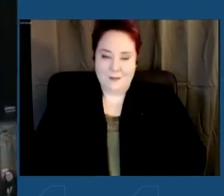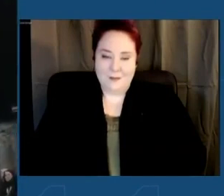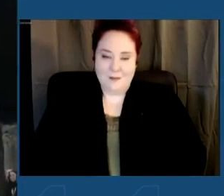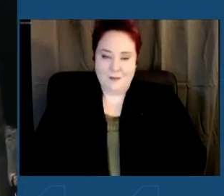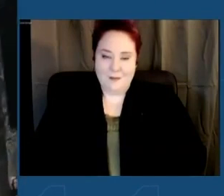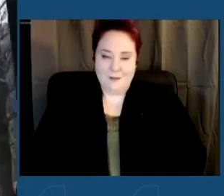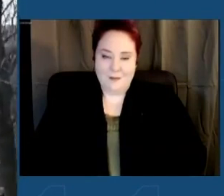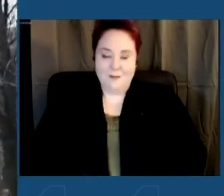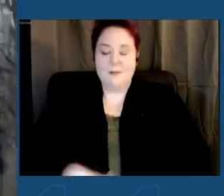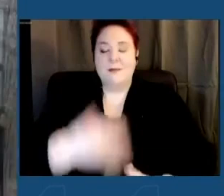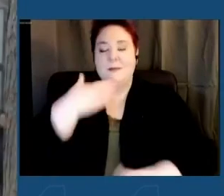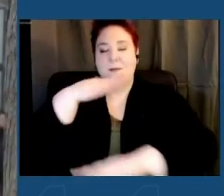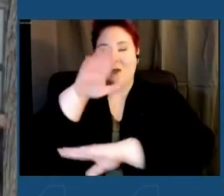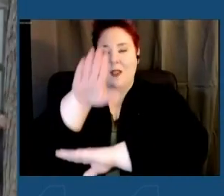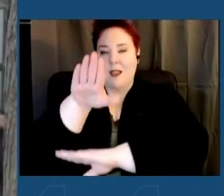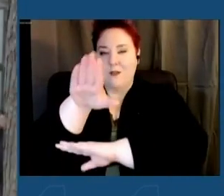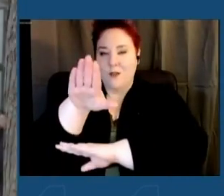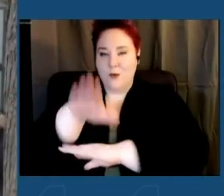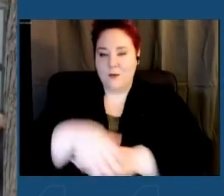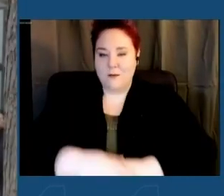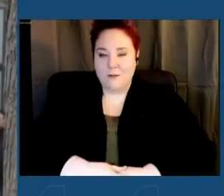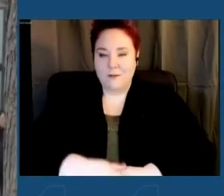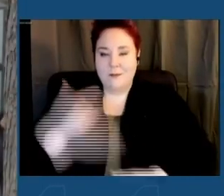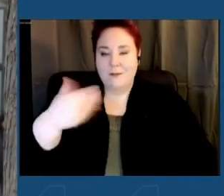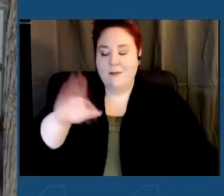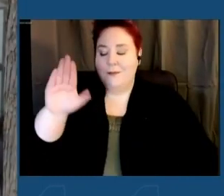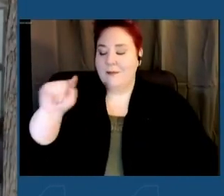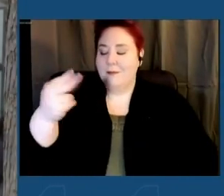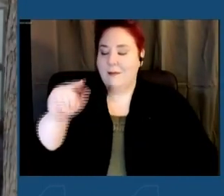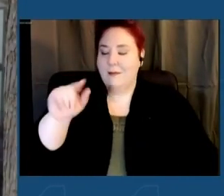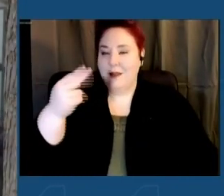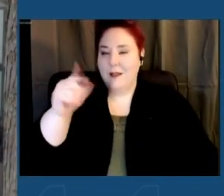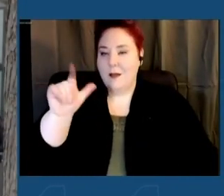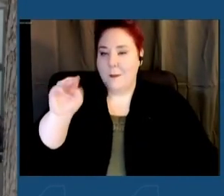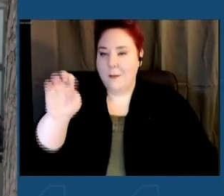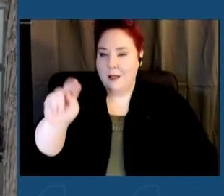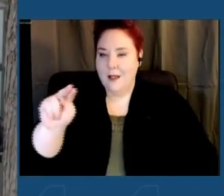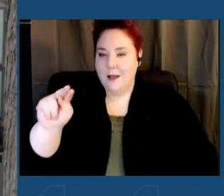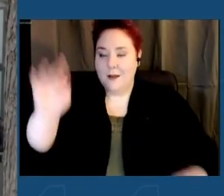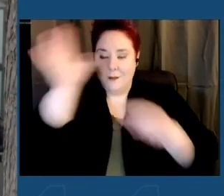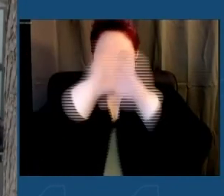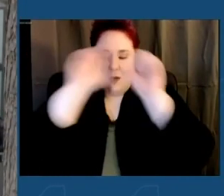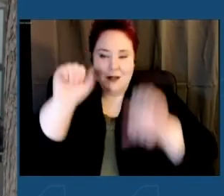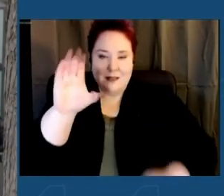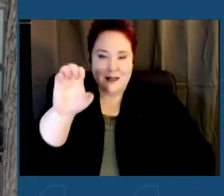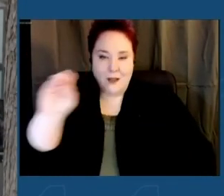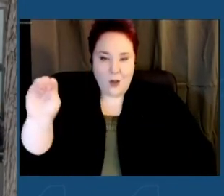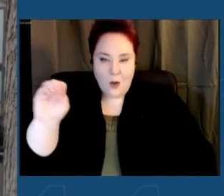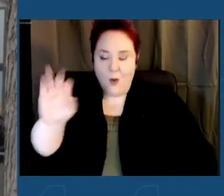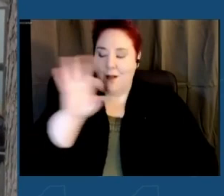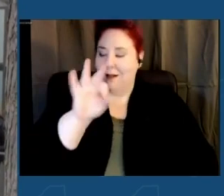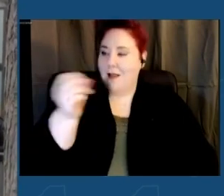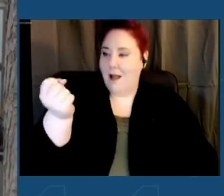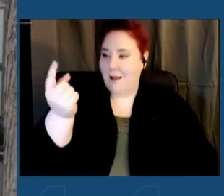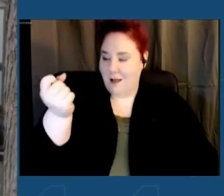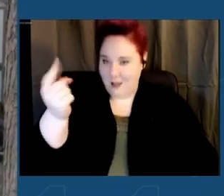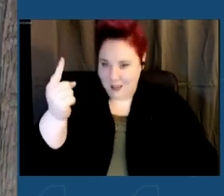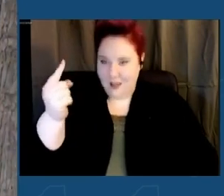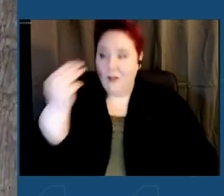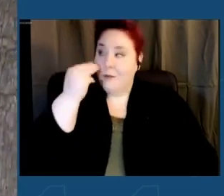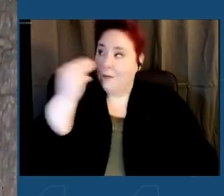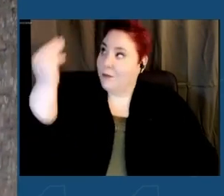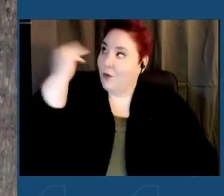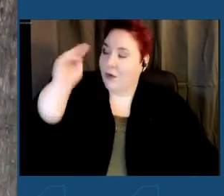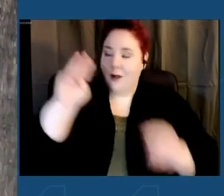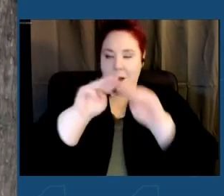Good afternoon. I'm Beth Hillman, President and CEO of the 9/11 Memorial and Museum. It's